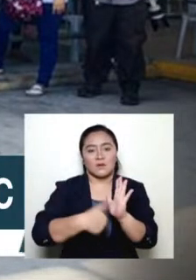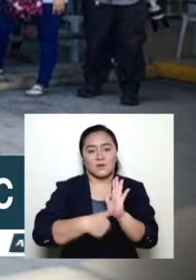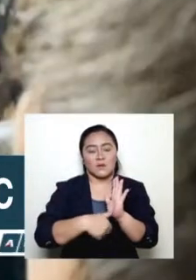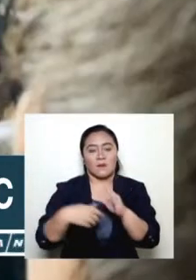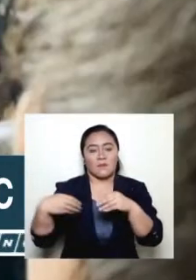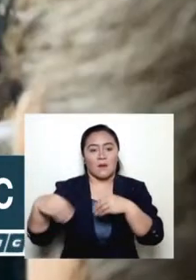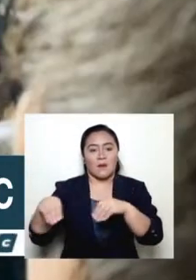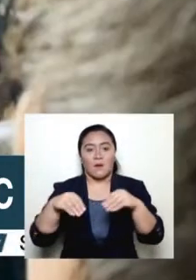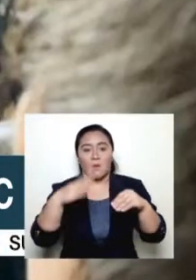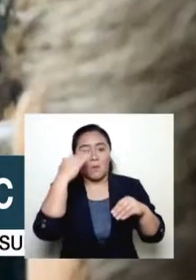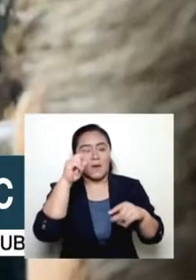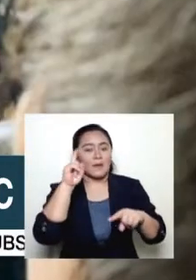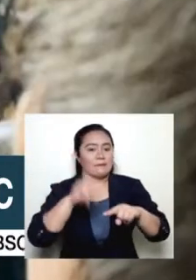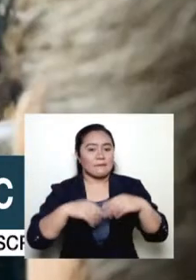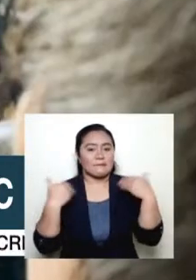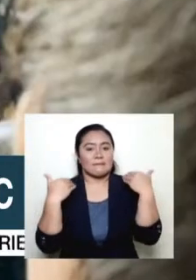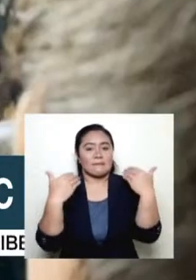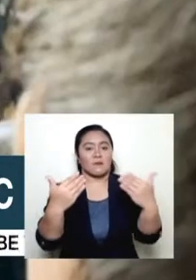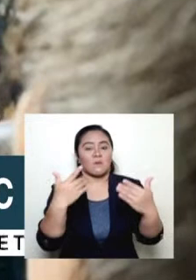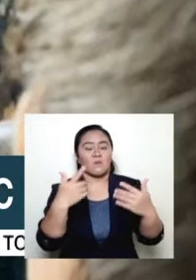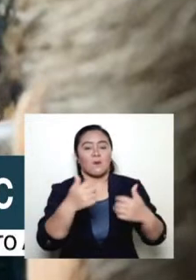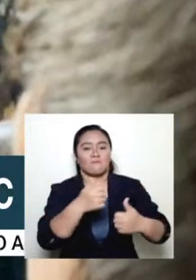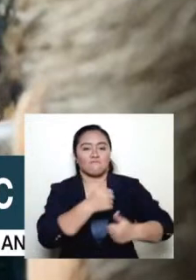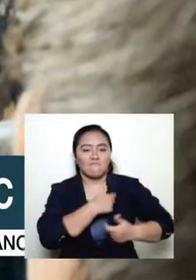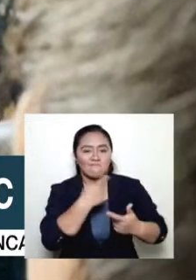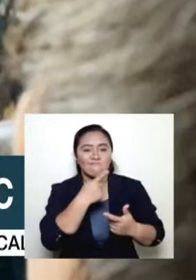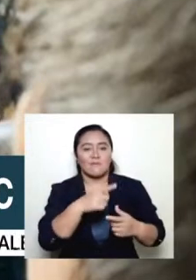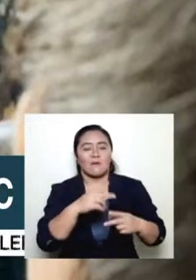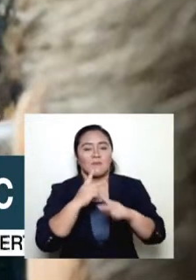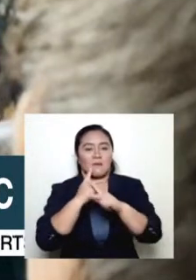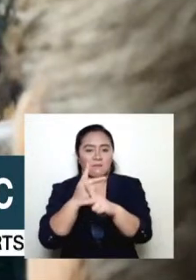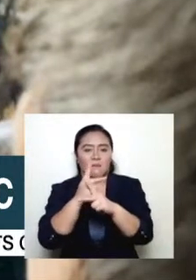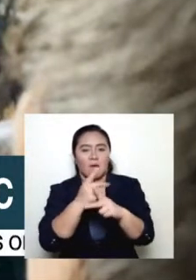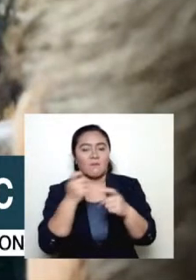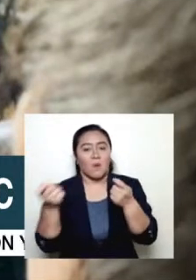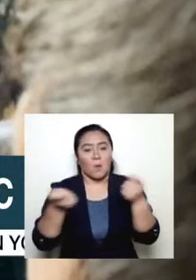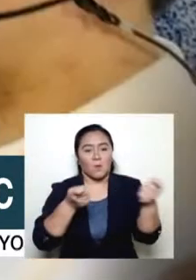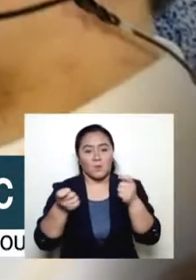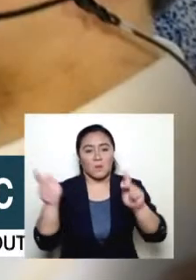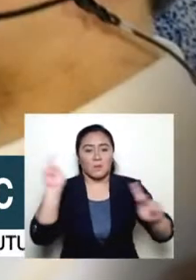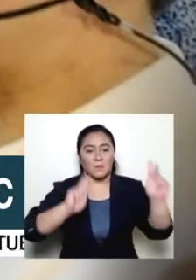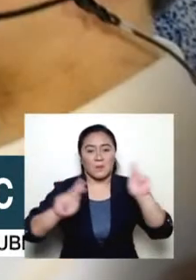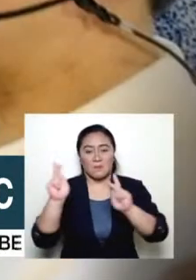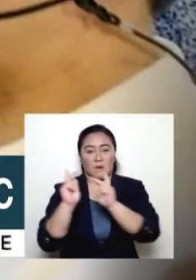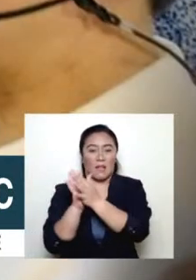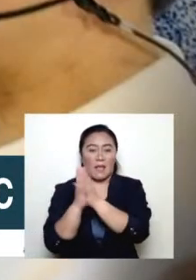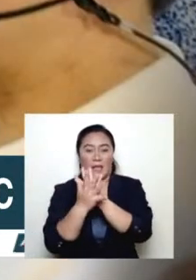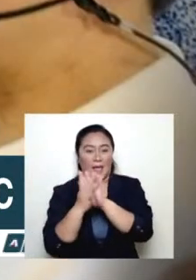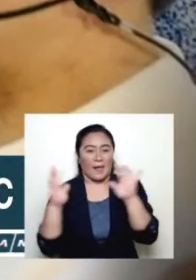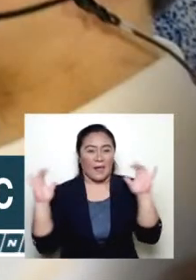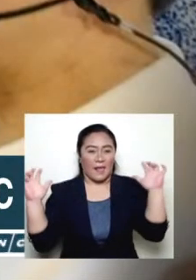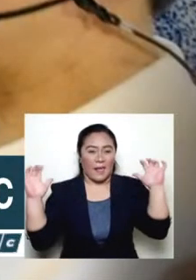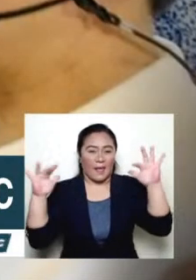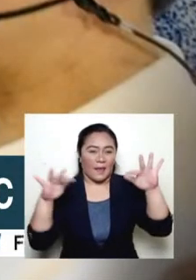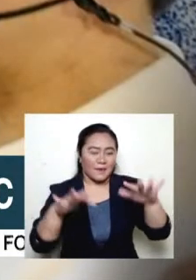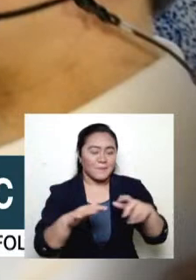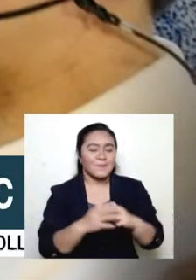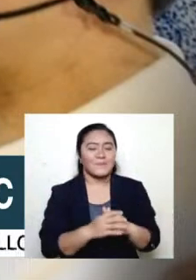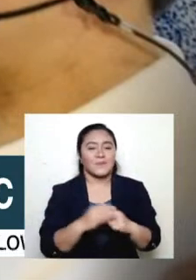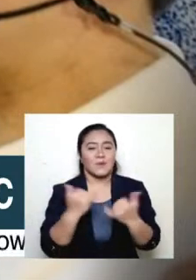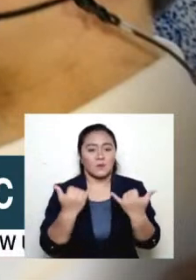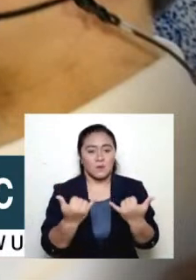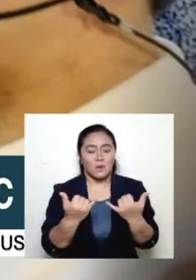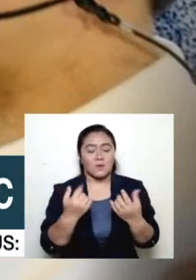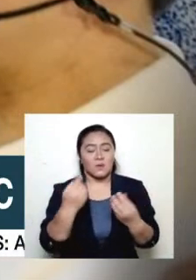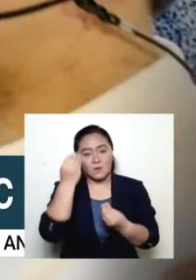as security personnel were having a hard time controlling the crowd. Dr. Willie Ong, who sustained an injury after falling off